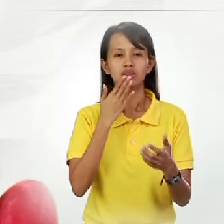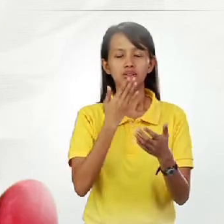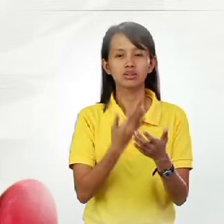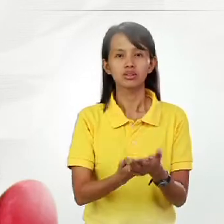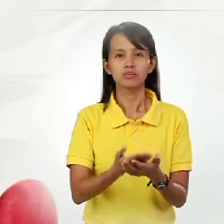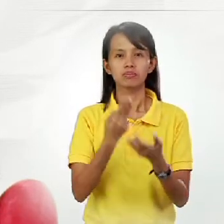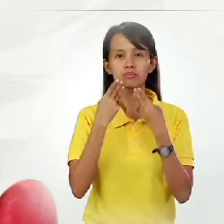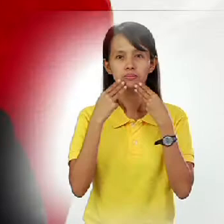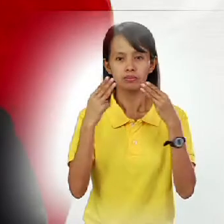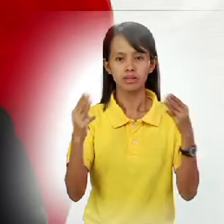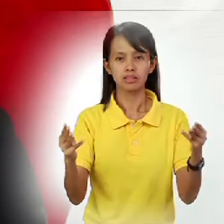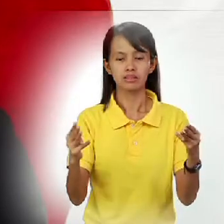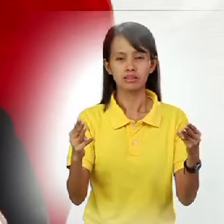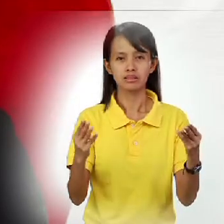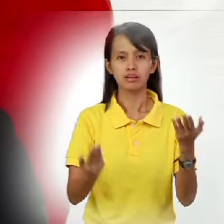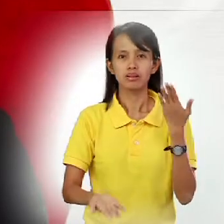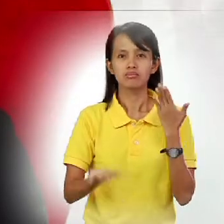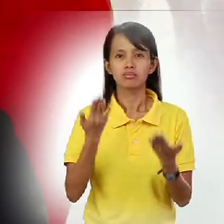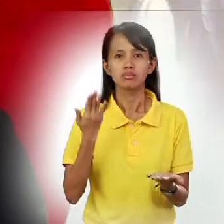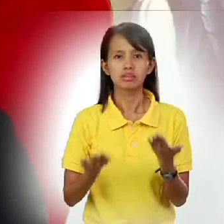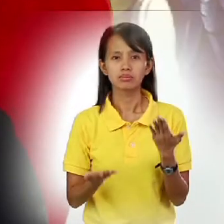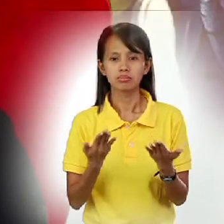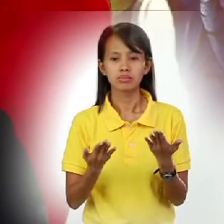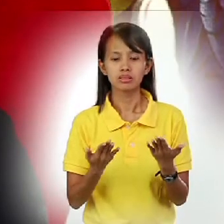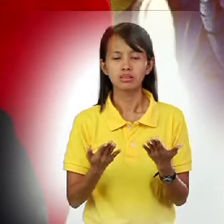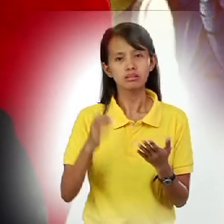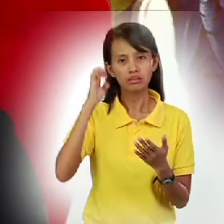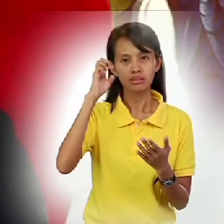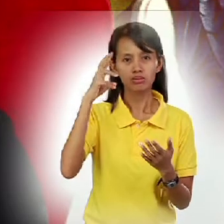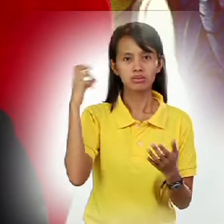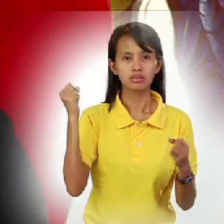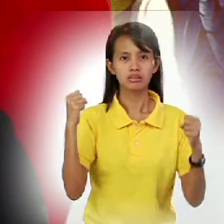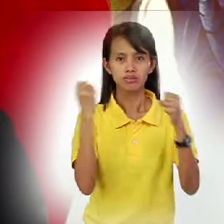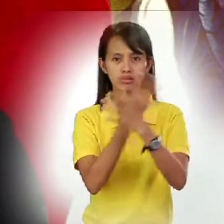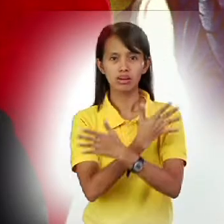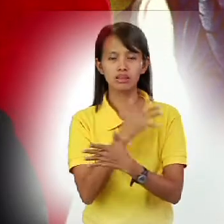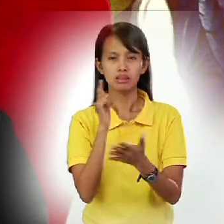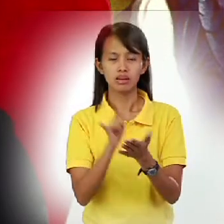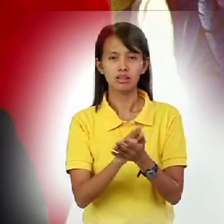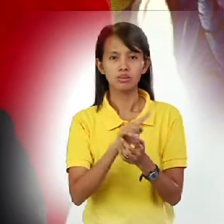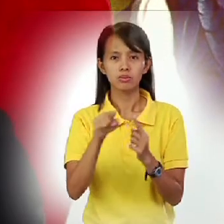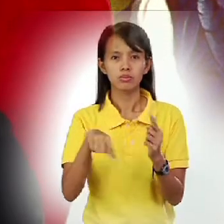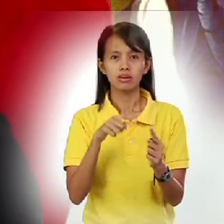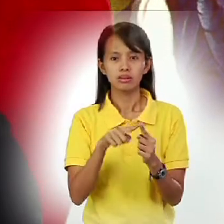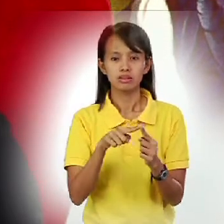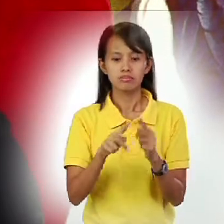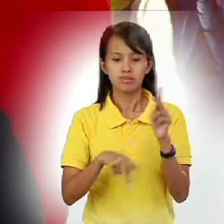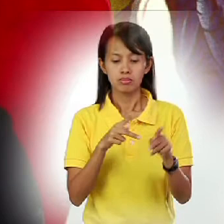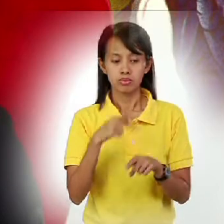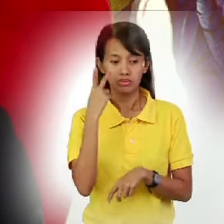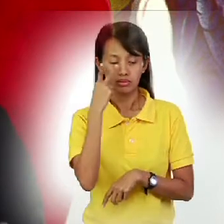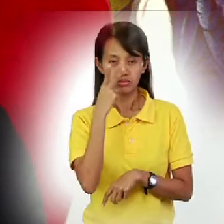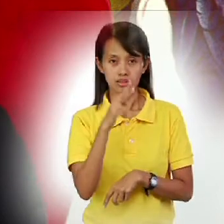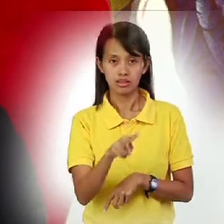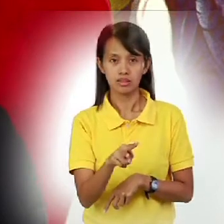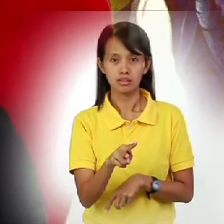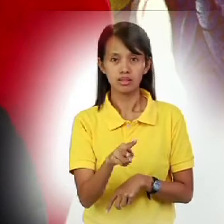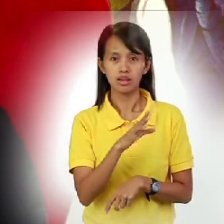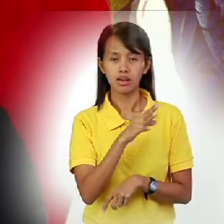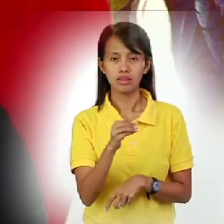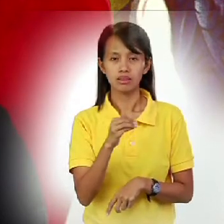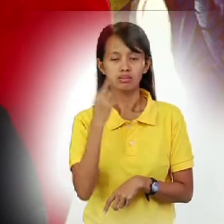noble message? And probably he was afraid that when people see